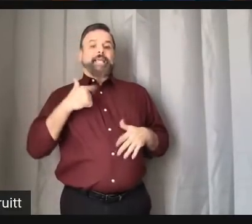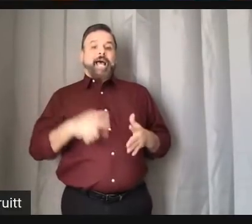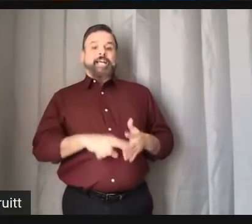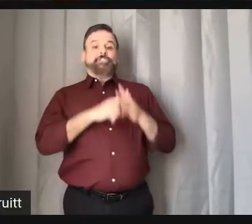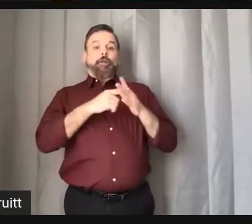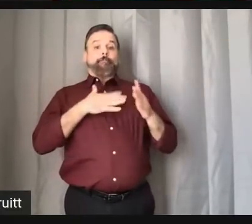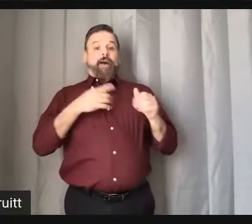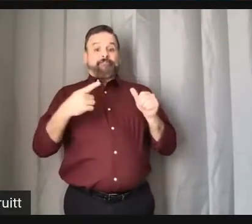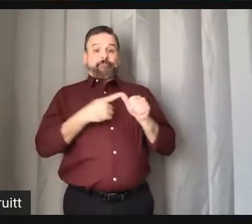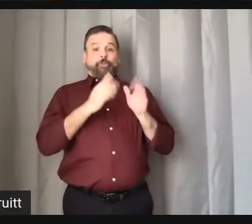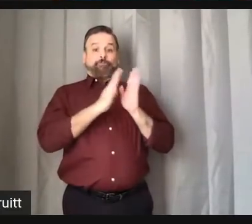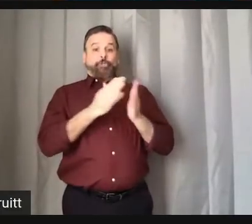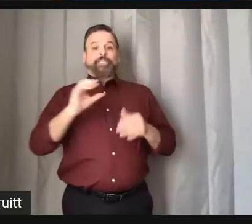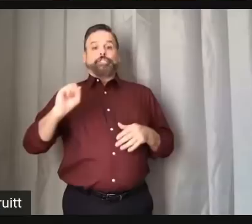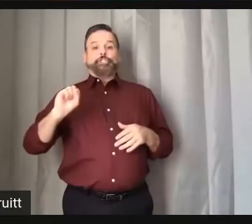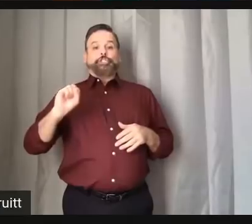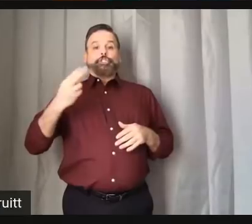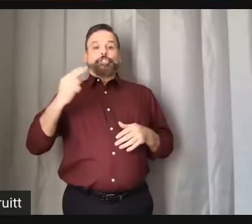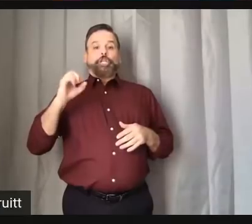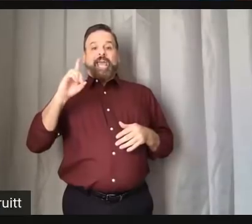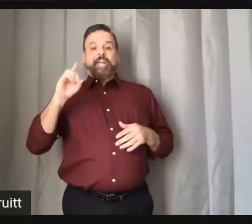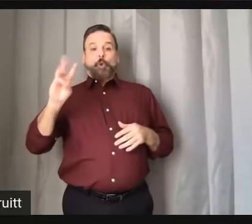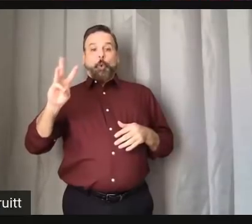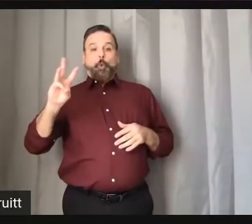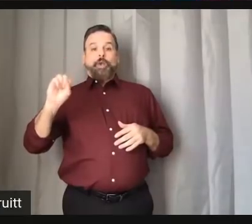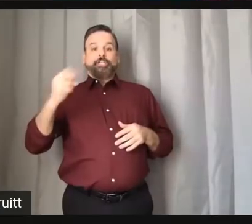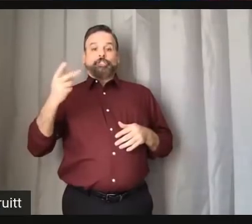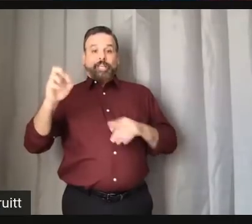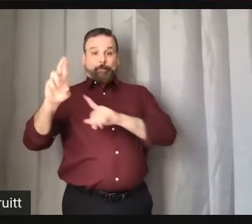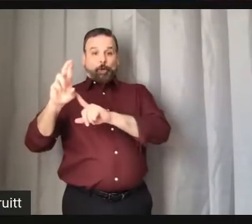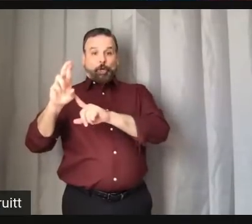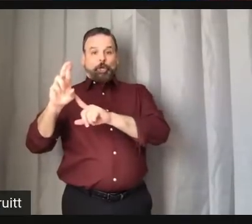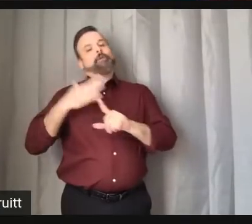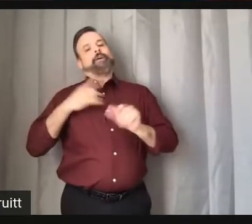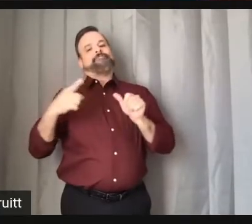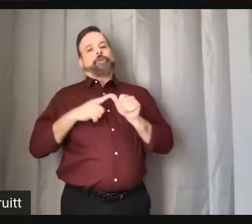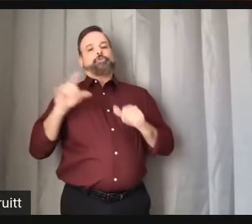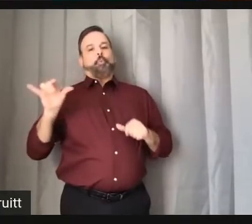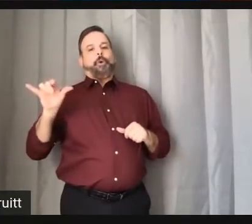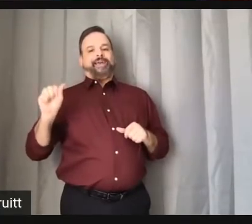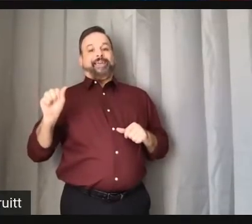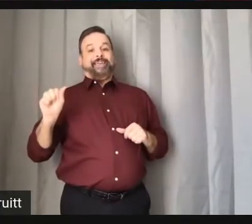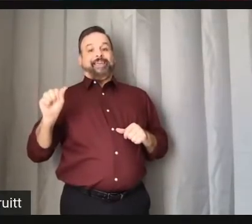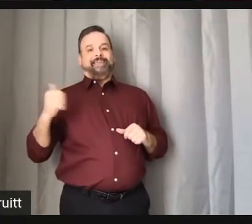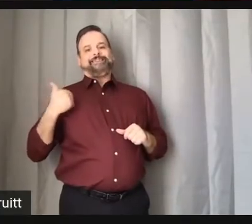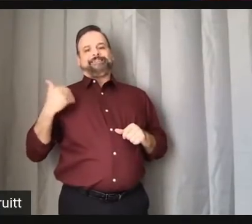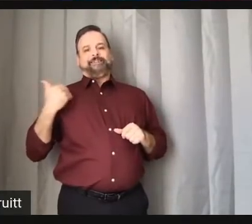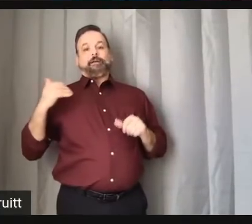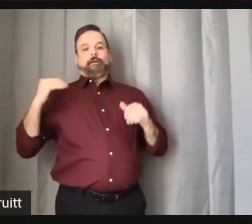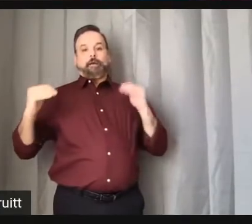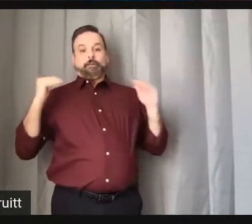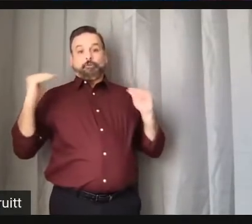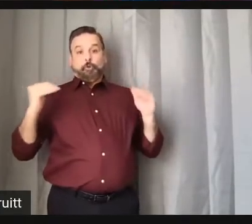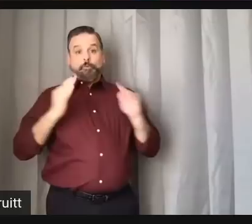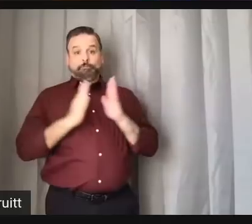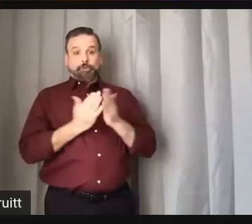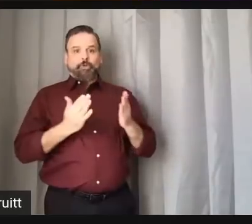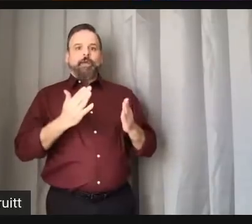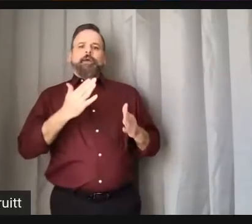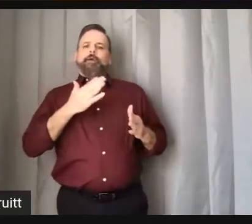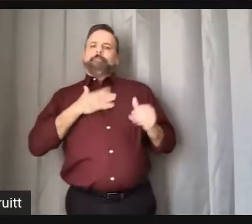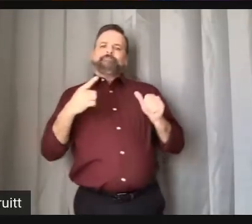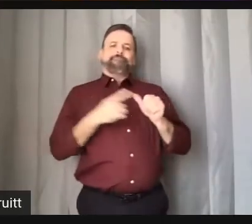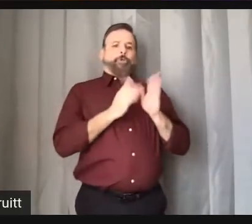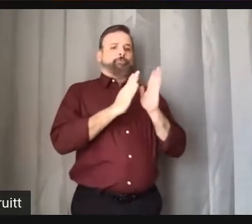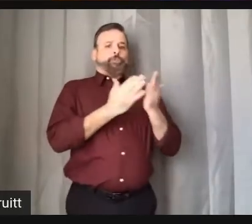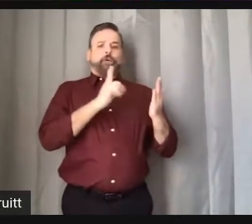know, my first book is Shadow Shaper, right? My first YA, and you know, something that I went into Shadow Shaper really intentionally trying to